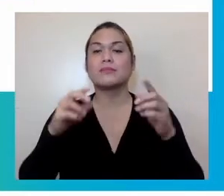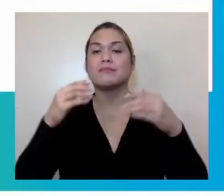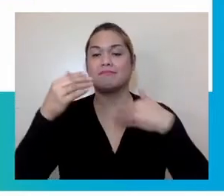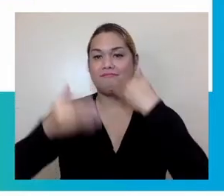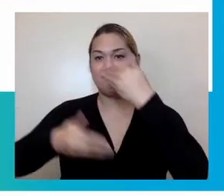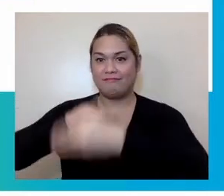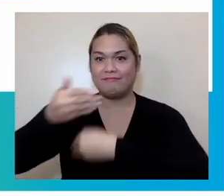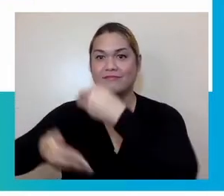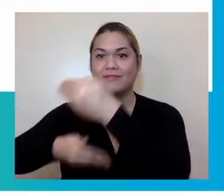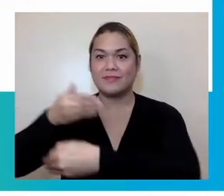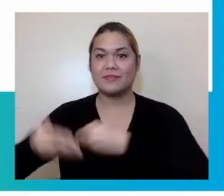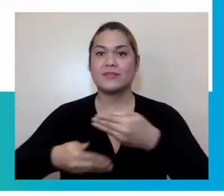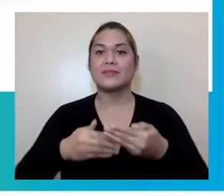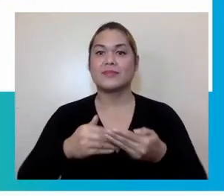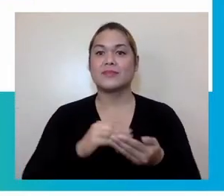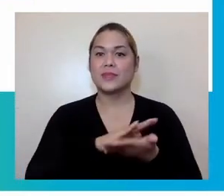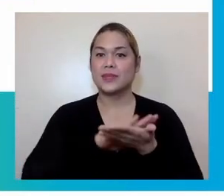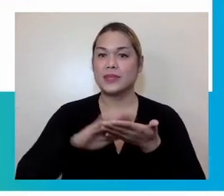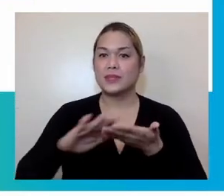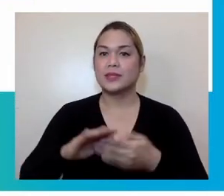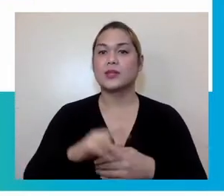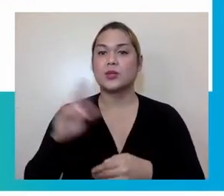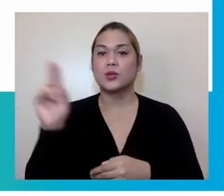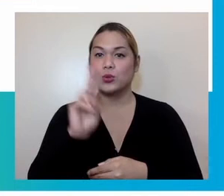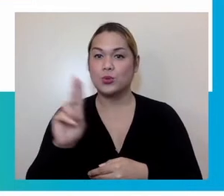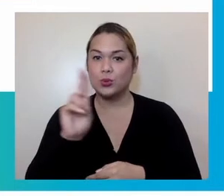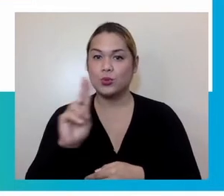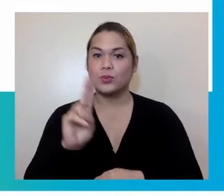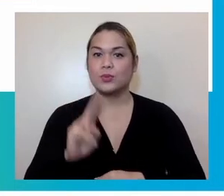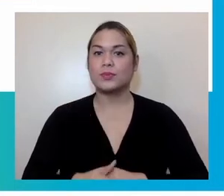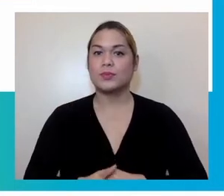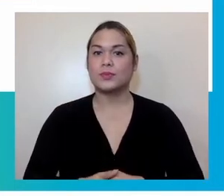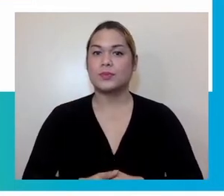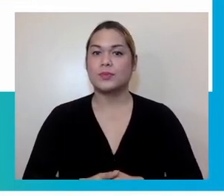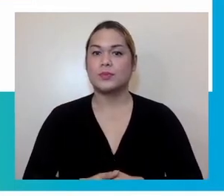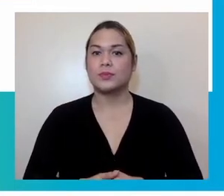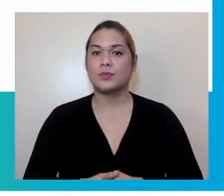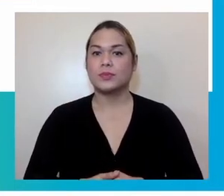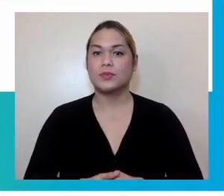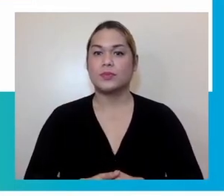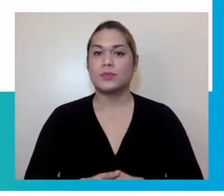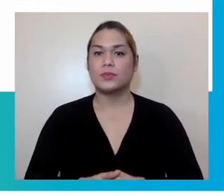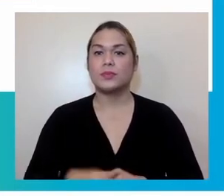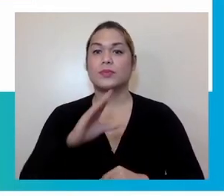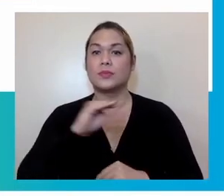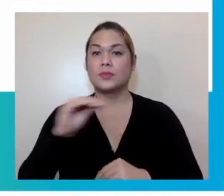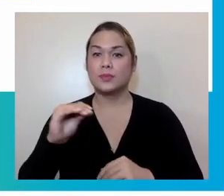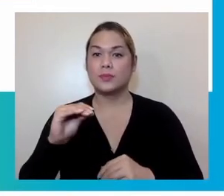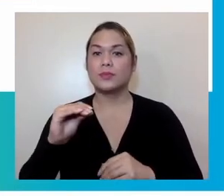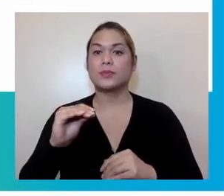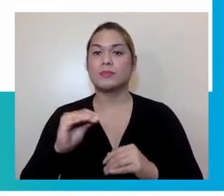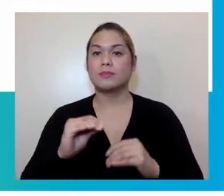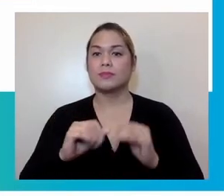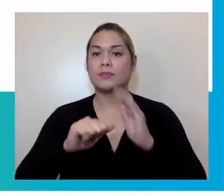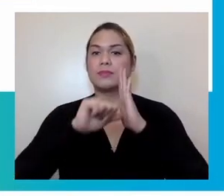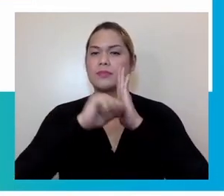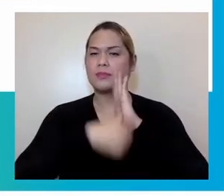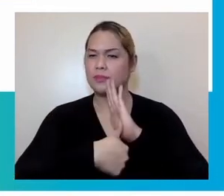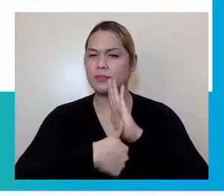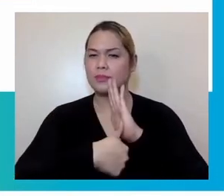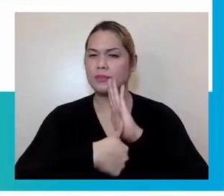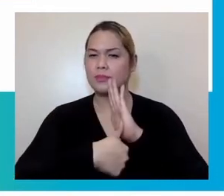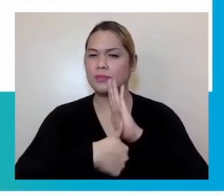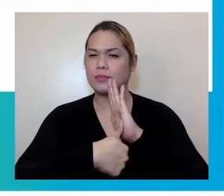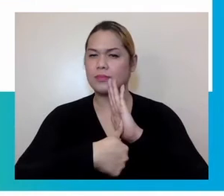It's important to highlight as well that the call to an end to all fossil fuel finance includes financing for gas. The